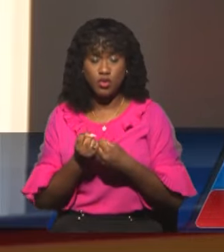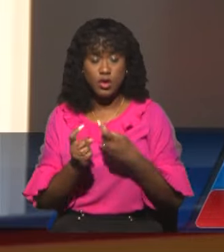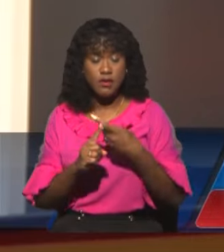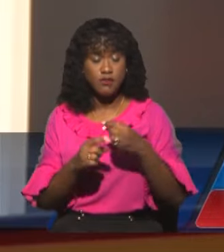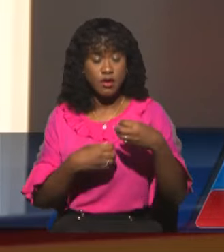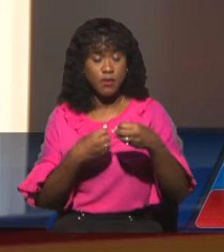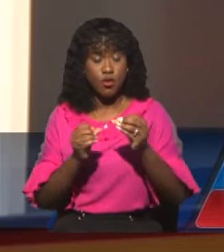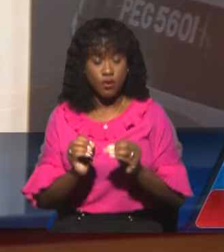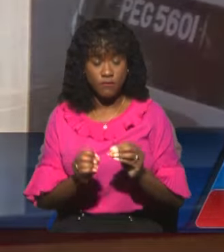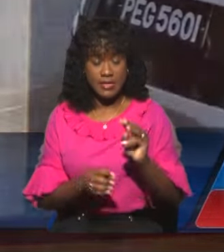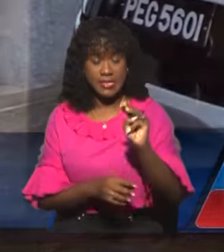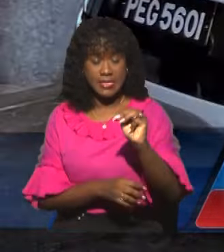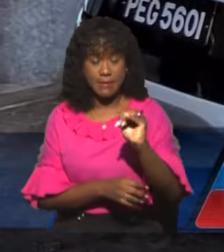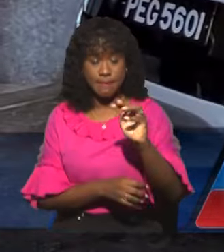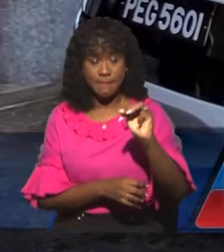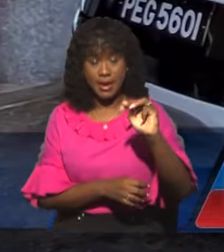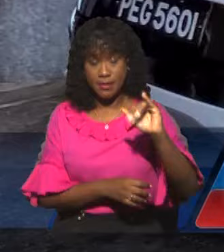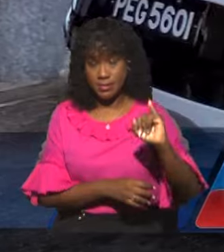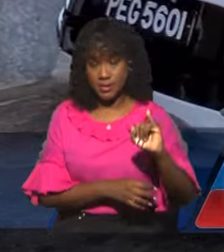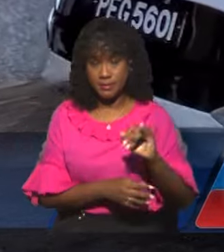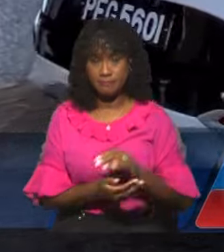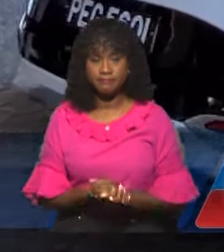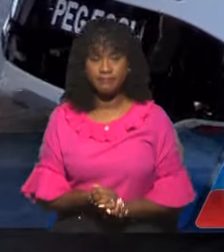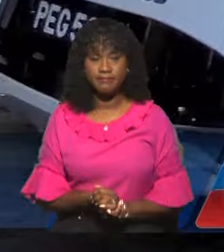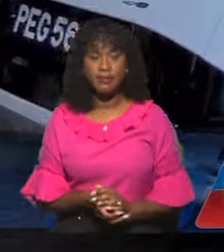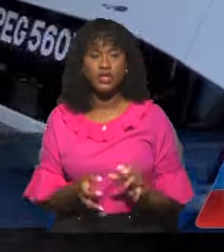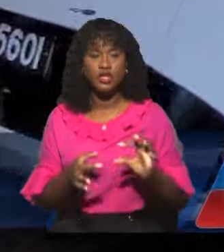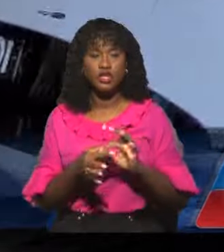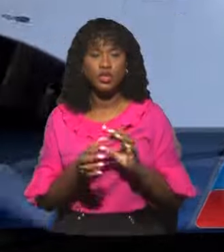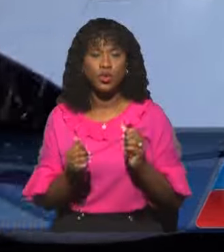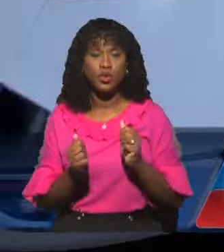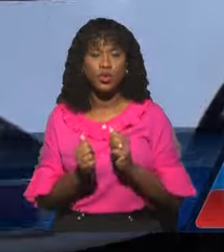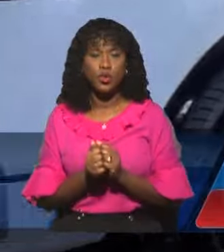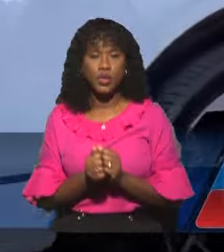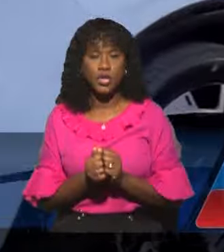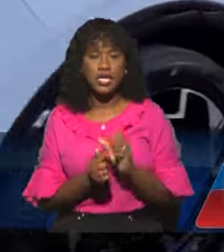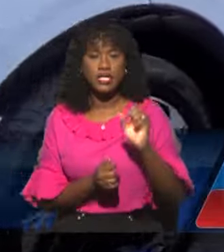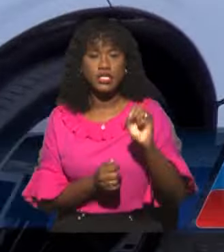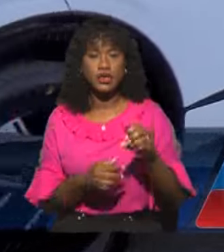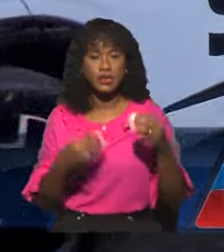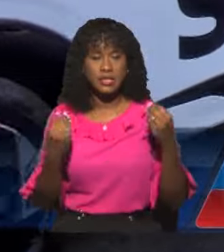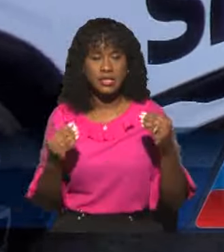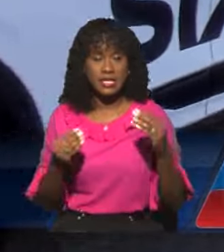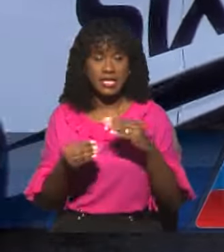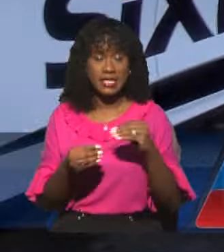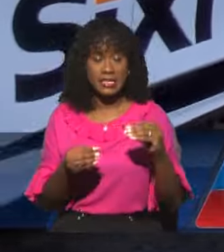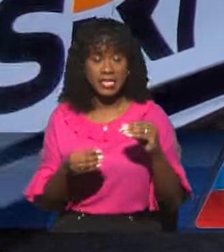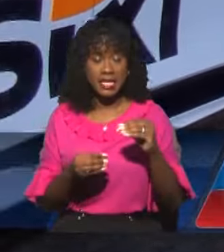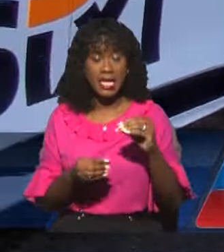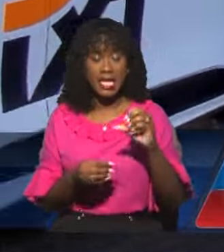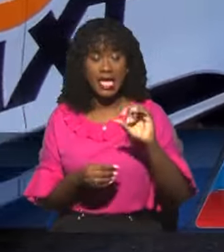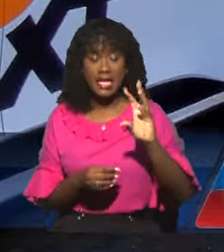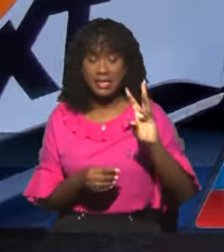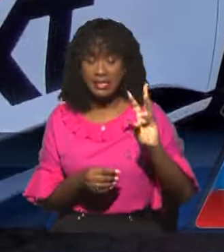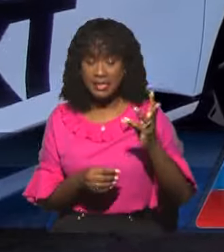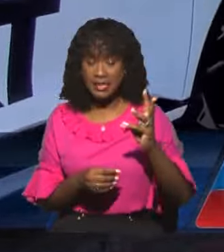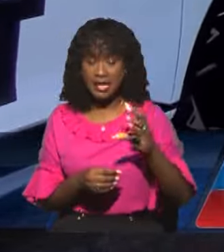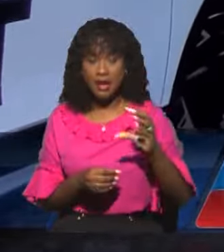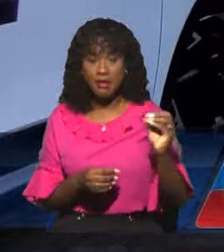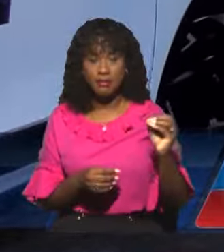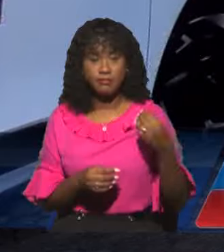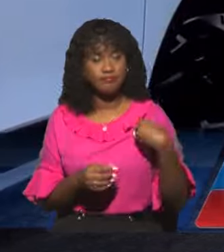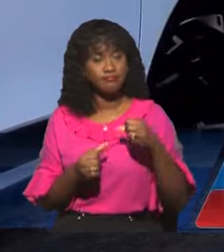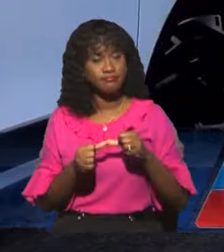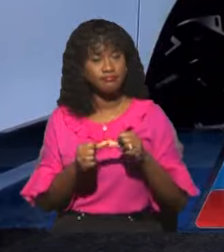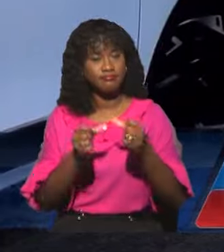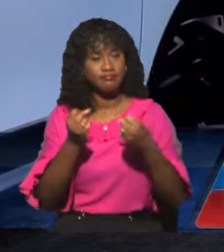and Fort Lauderdale. He said the partnership between both entities, Southern Sales and Sixt, has been a rewarding one with ongoing